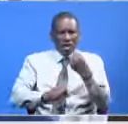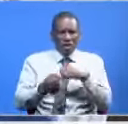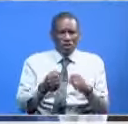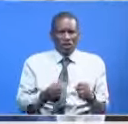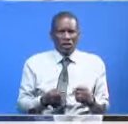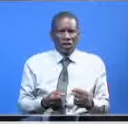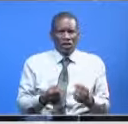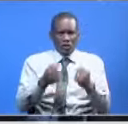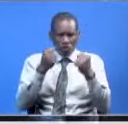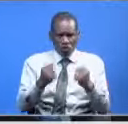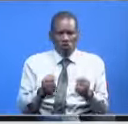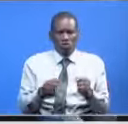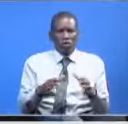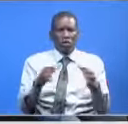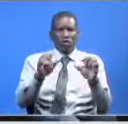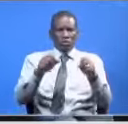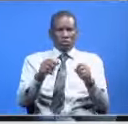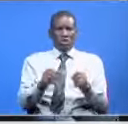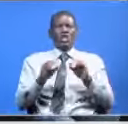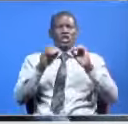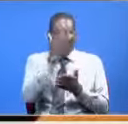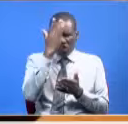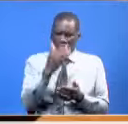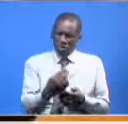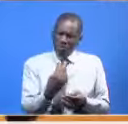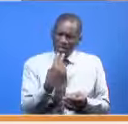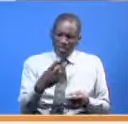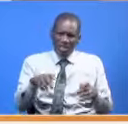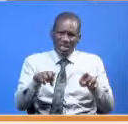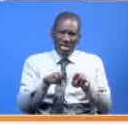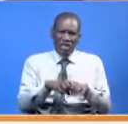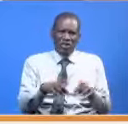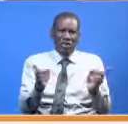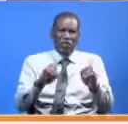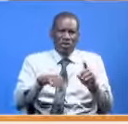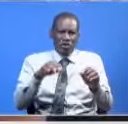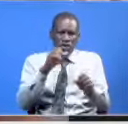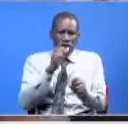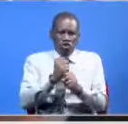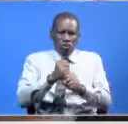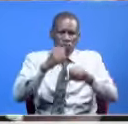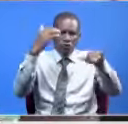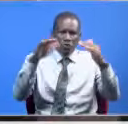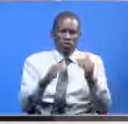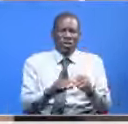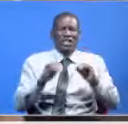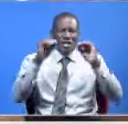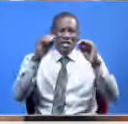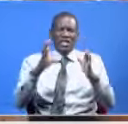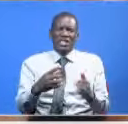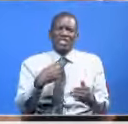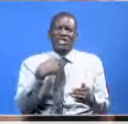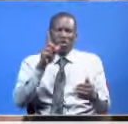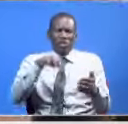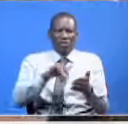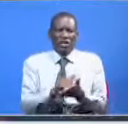terms possible. The teachers say. Like we are not in the job profession. The teachers revealed